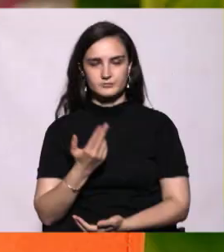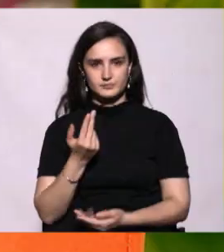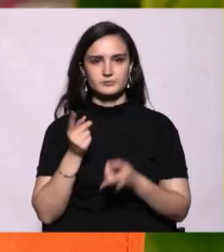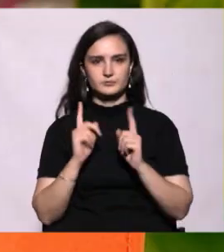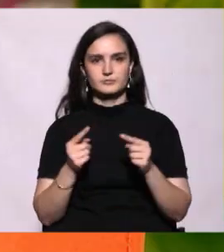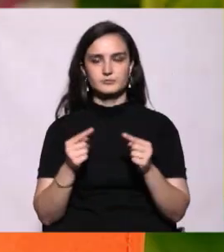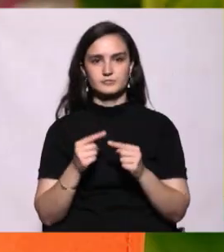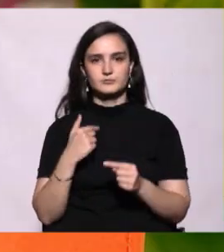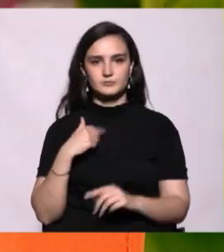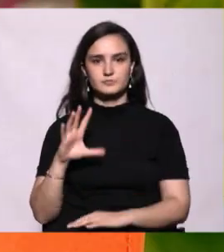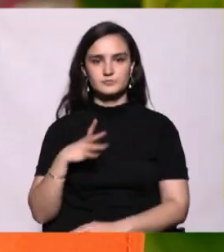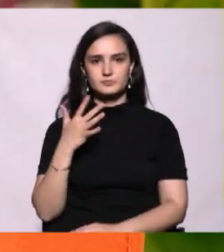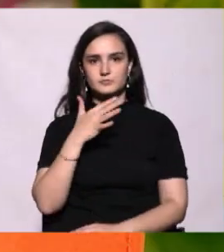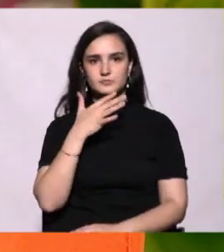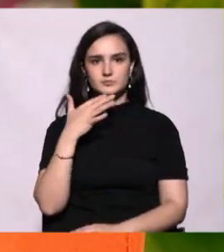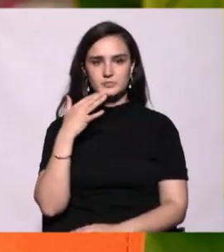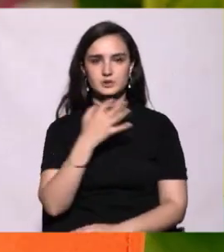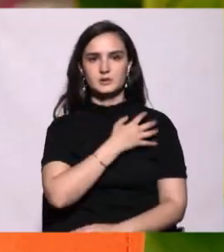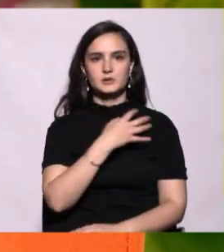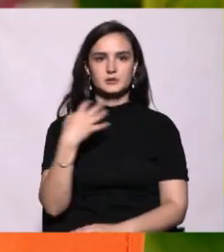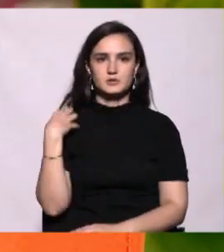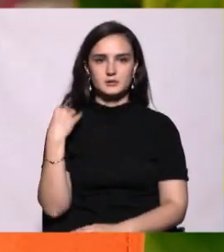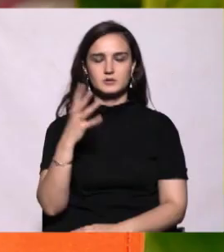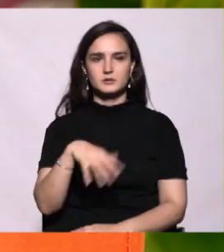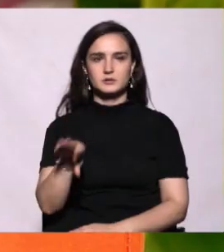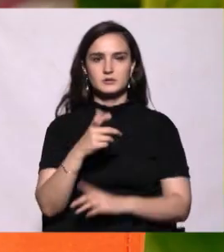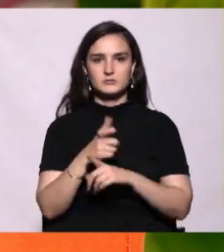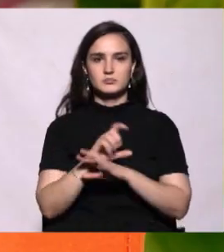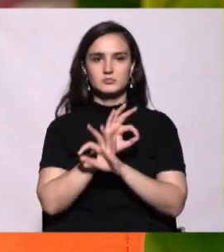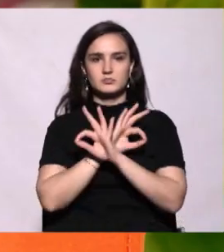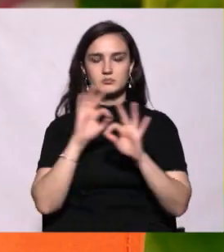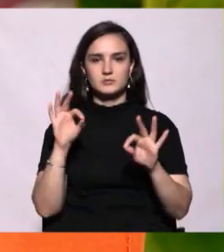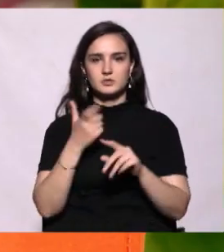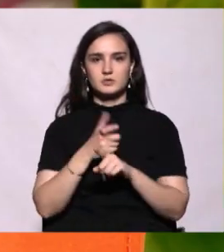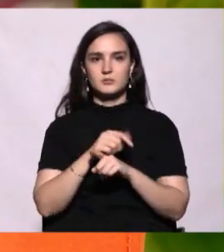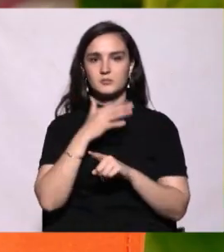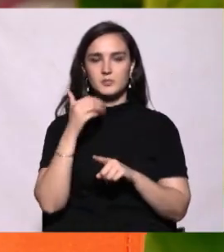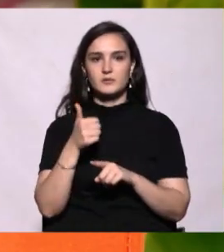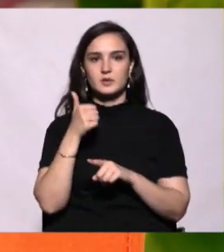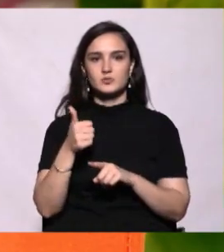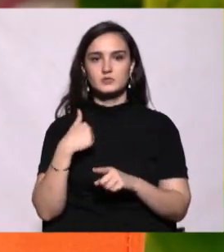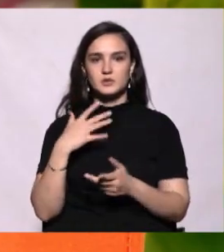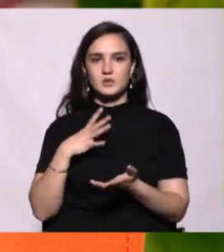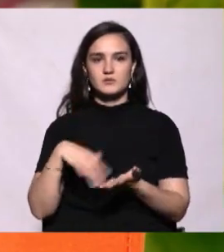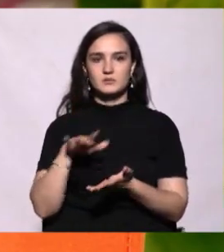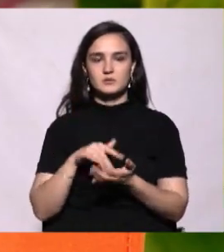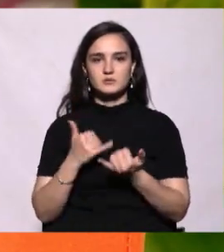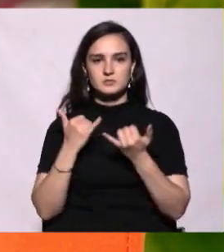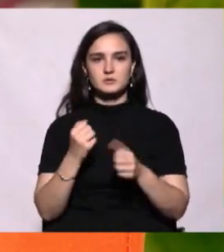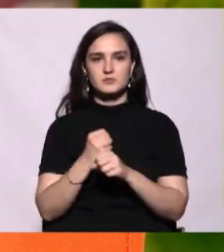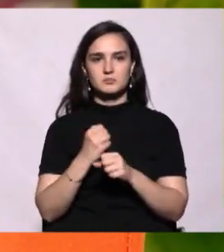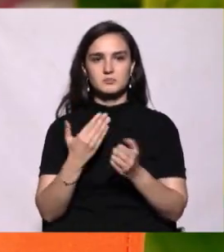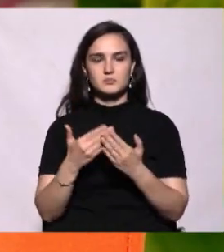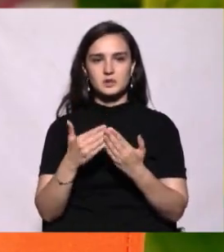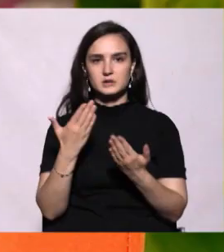Mr. Darryl. We had many kings. They were great kings who did a lot of good things to our country. Like, for example,